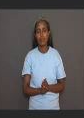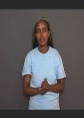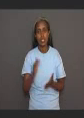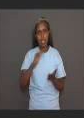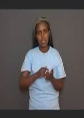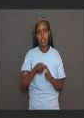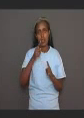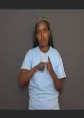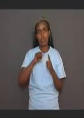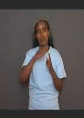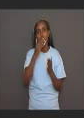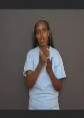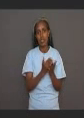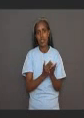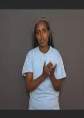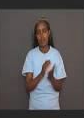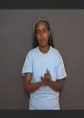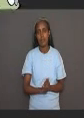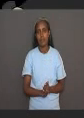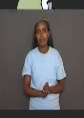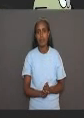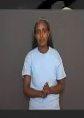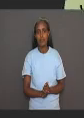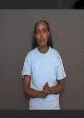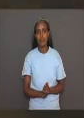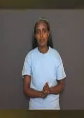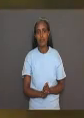Let's get back to our lesson.